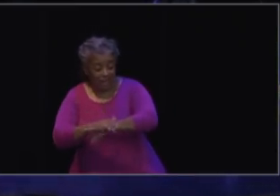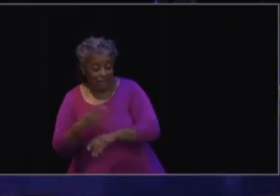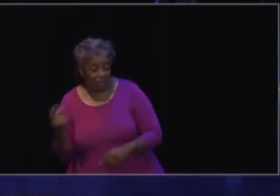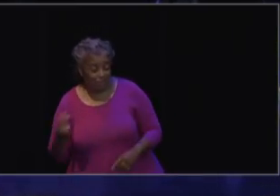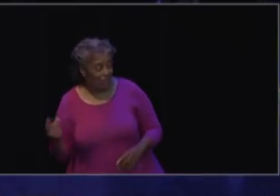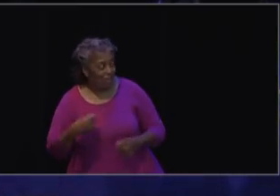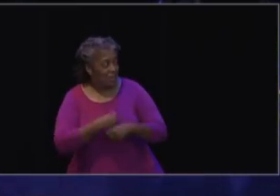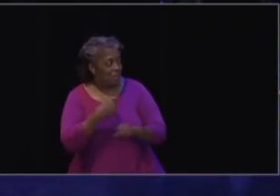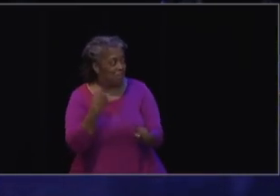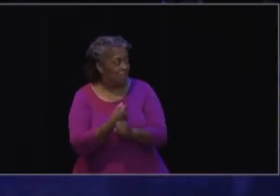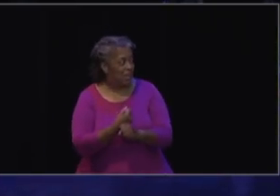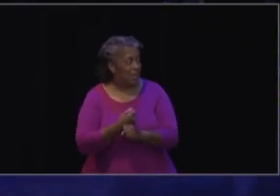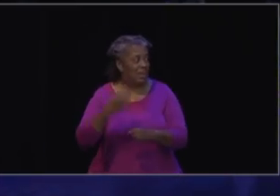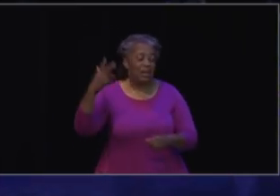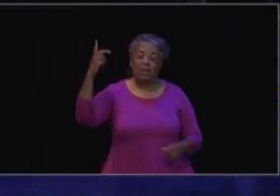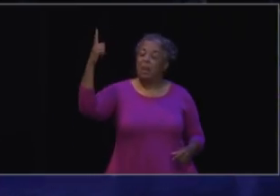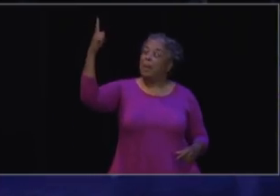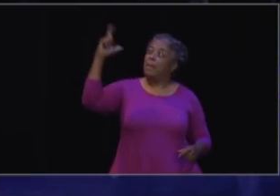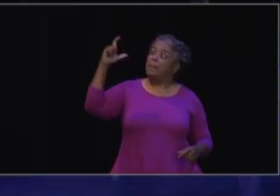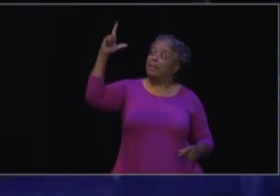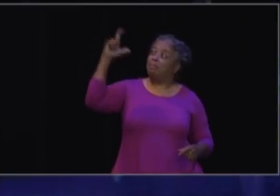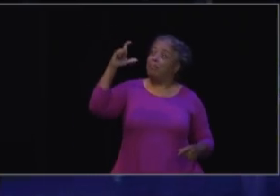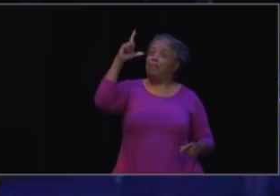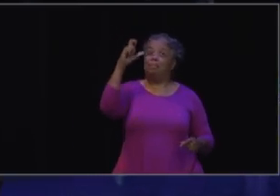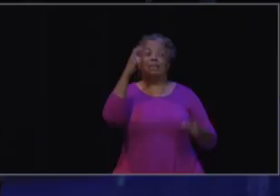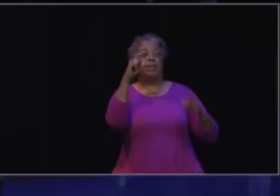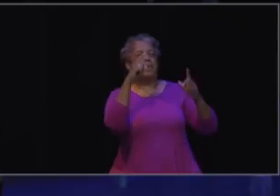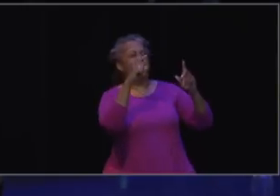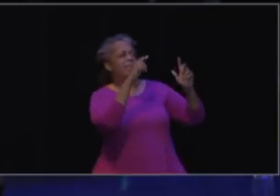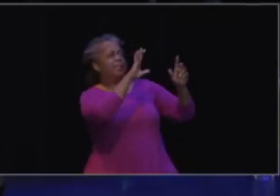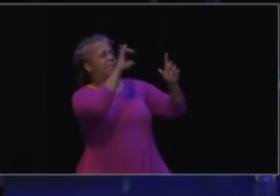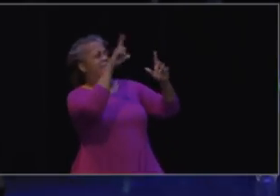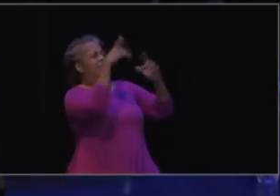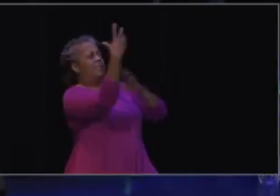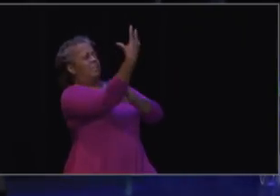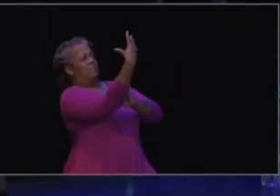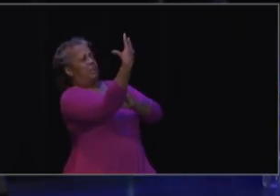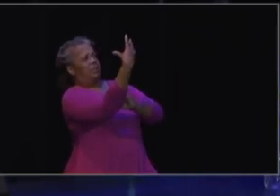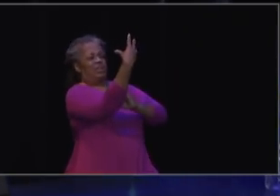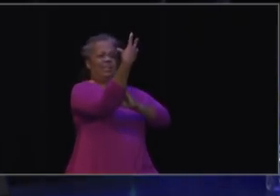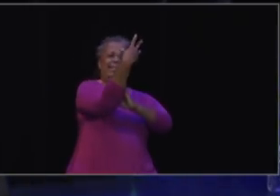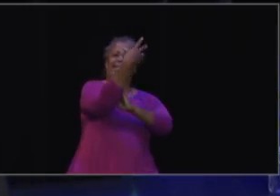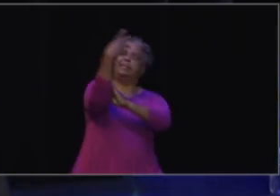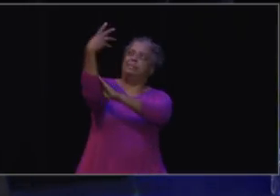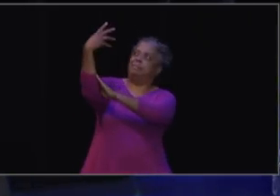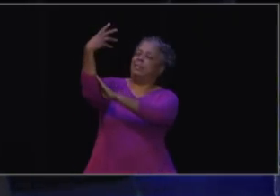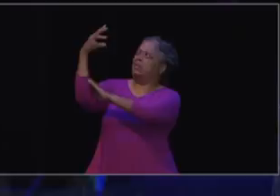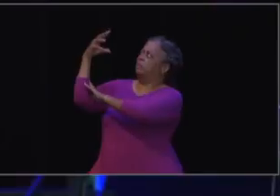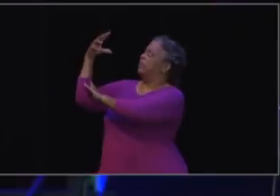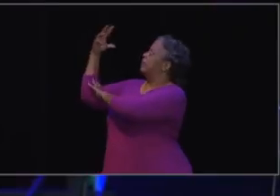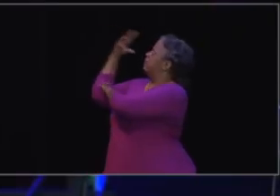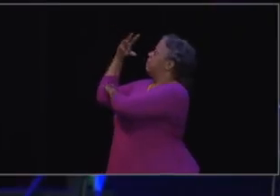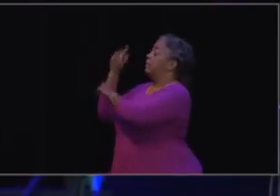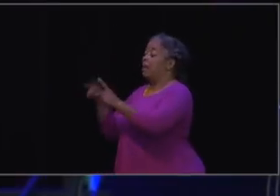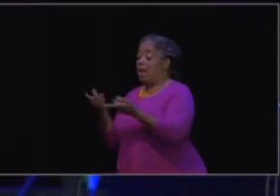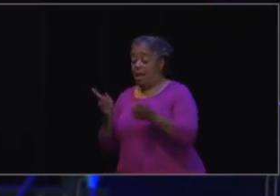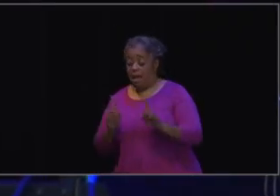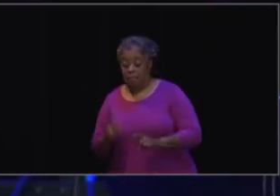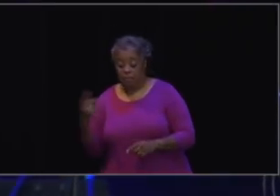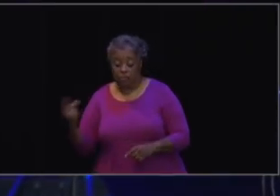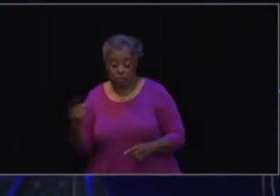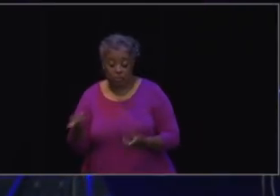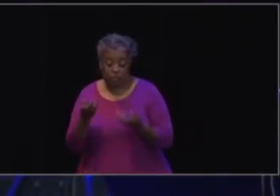Let's make it look like a good life. We get in bed with a device. We